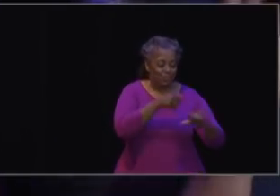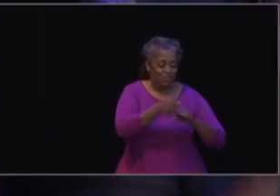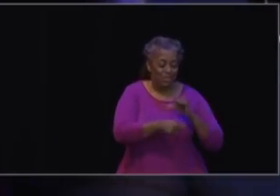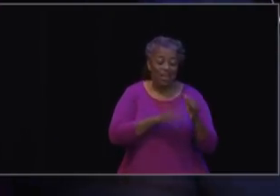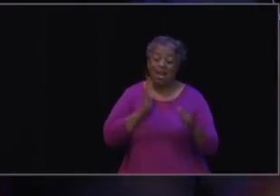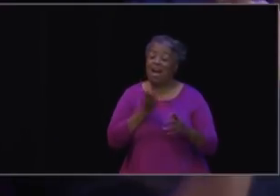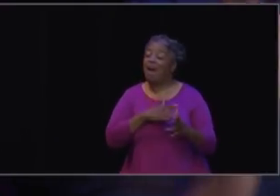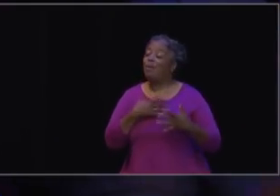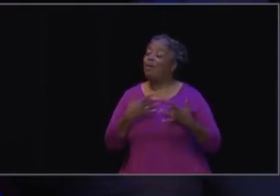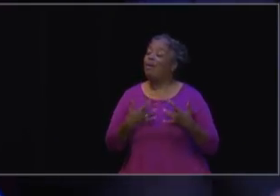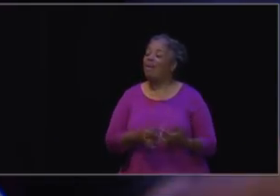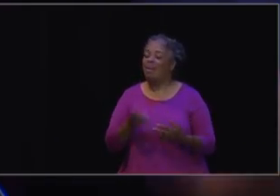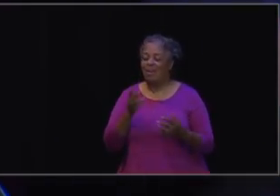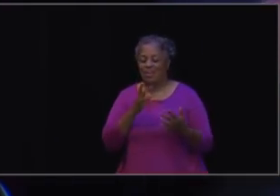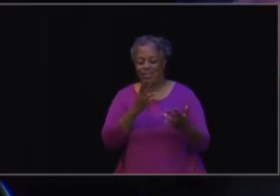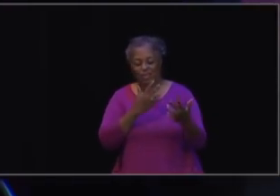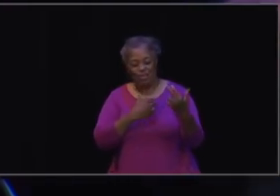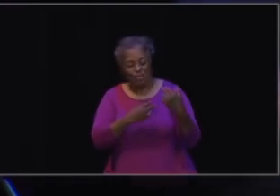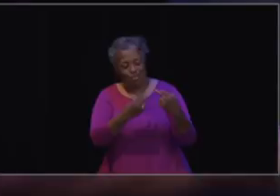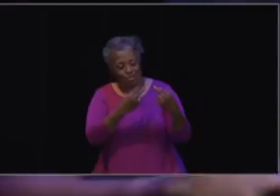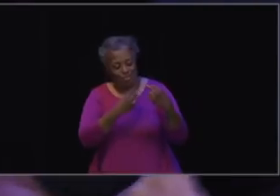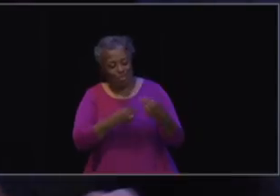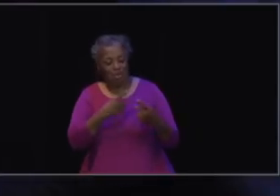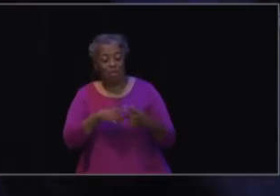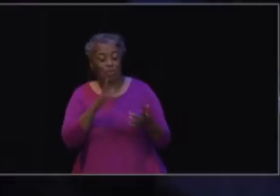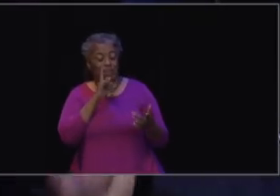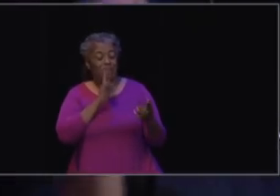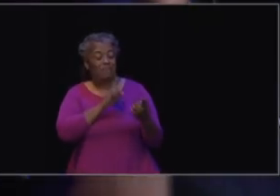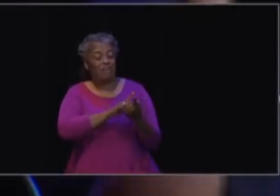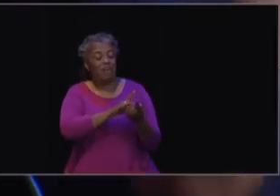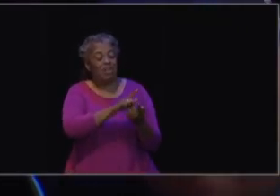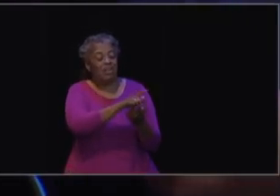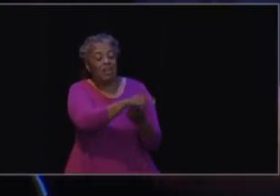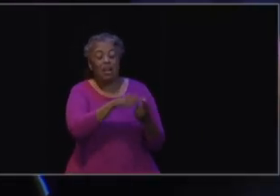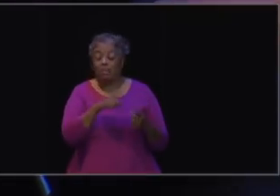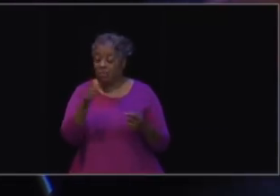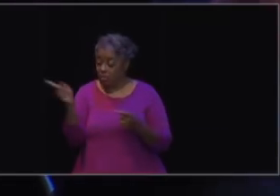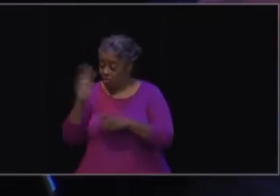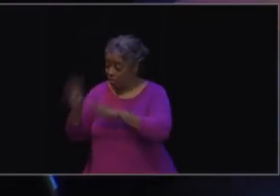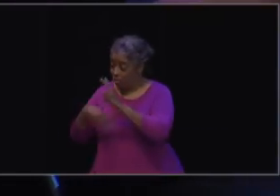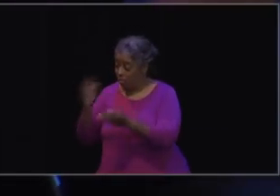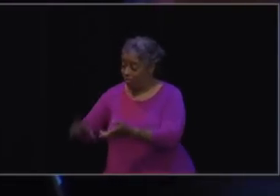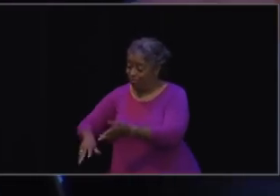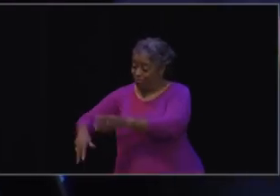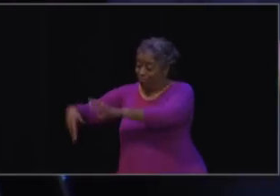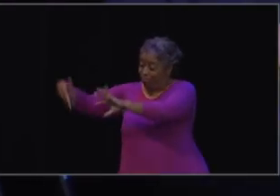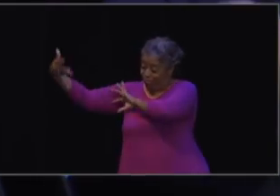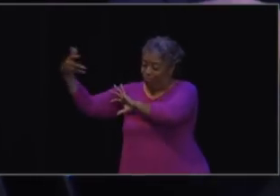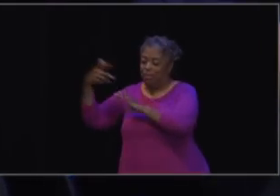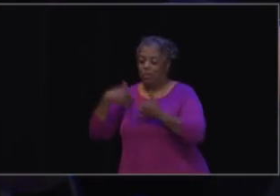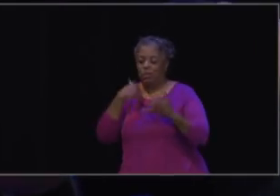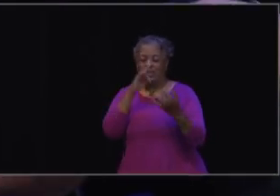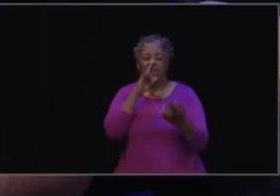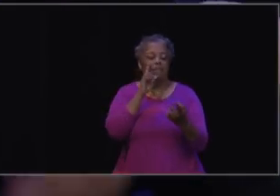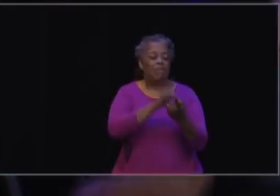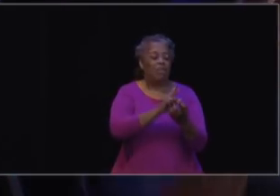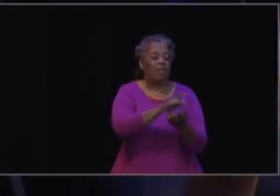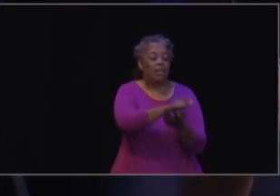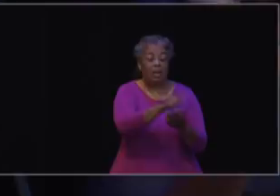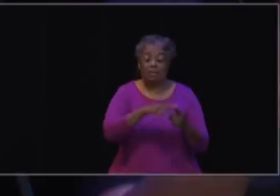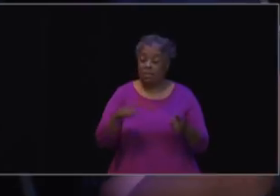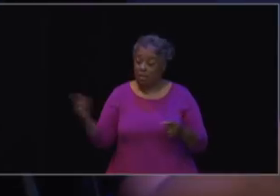We fall in love while the world tears itself apart. Let them come to curse our